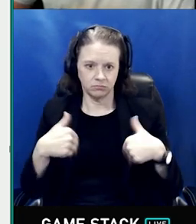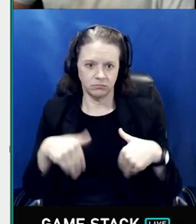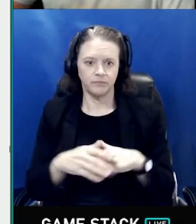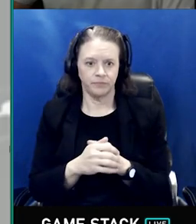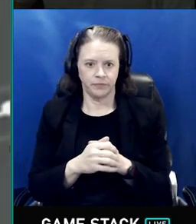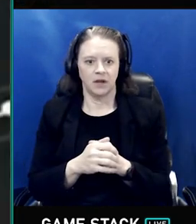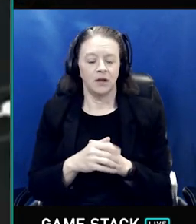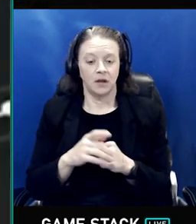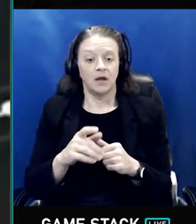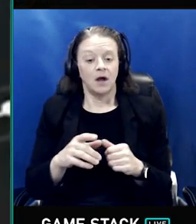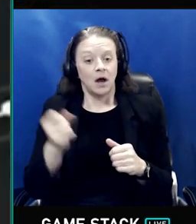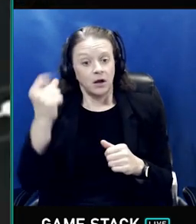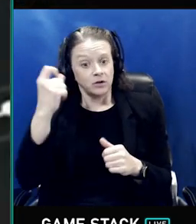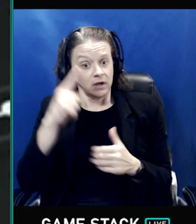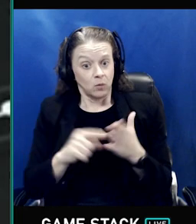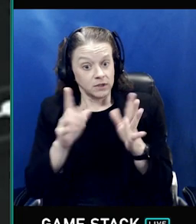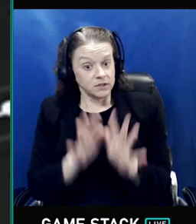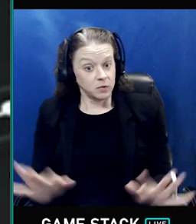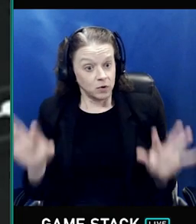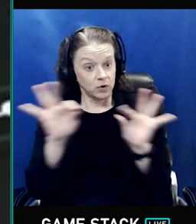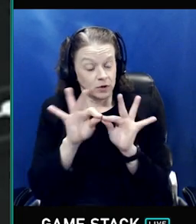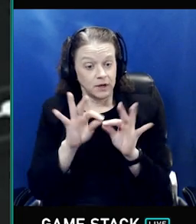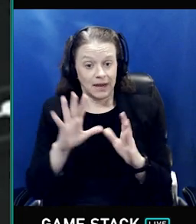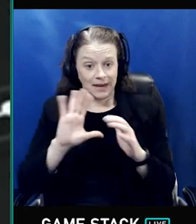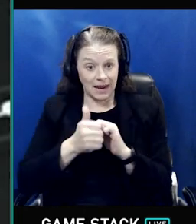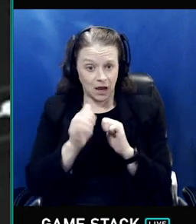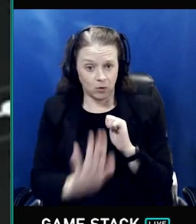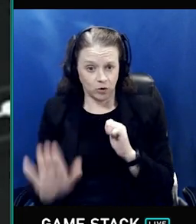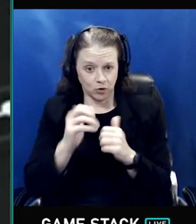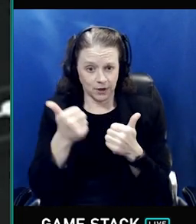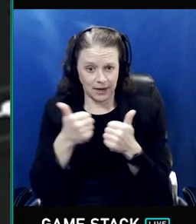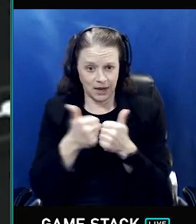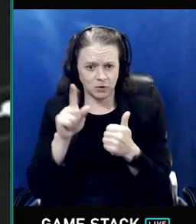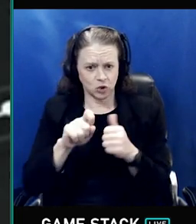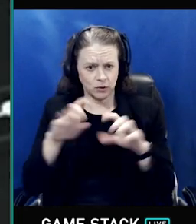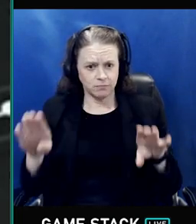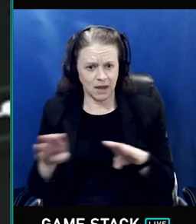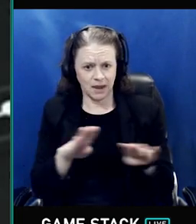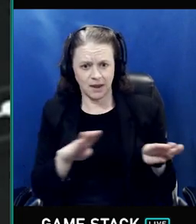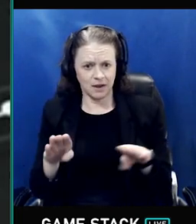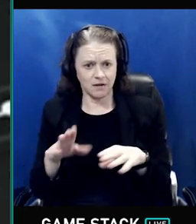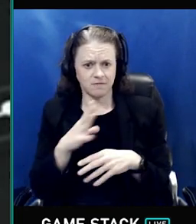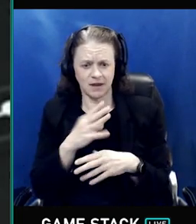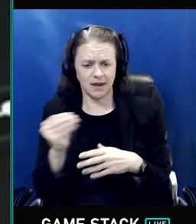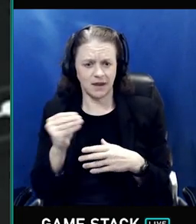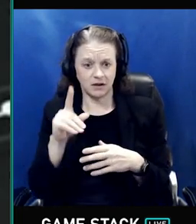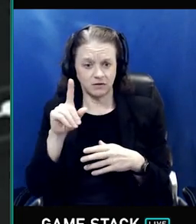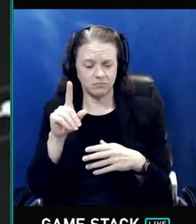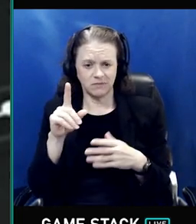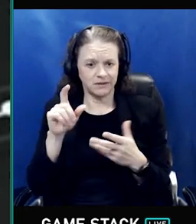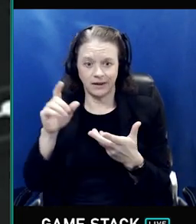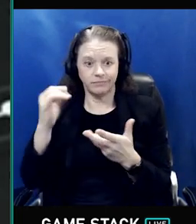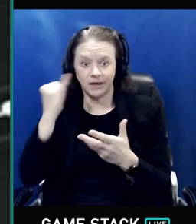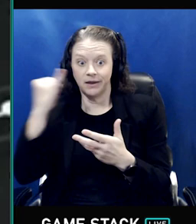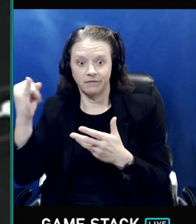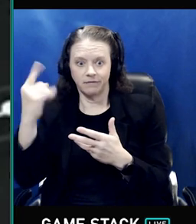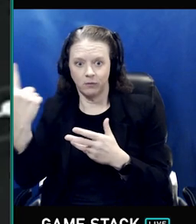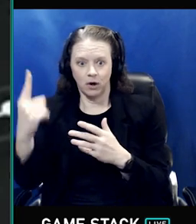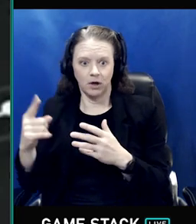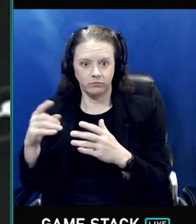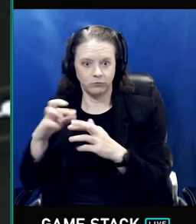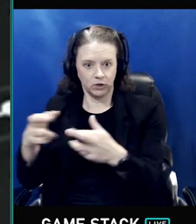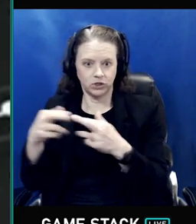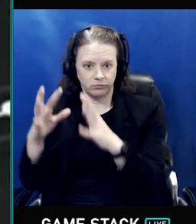understanding what's important in how your game should behave should a region lose availability is going to take